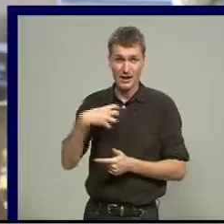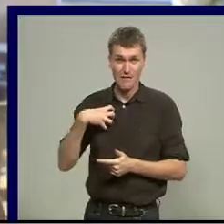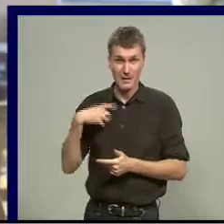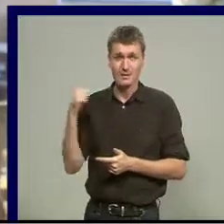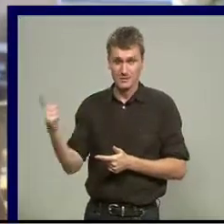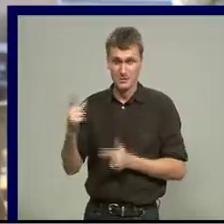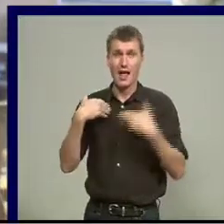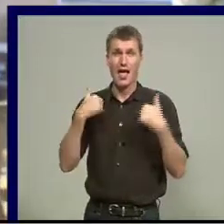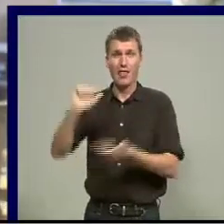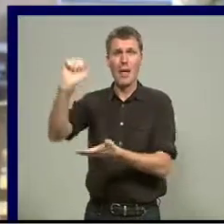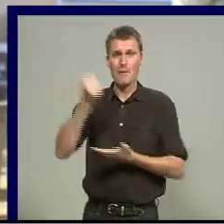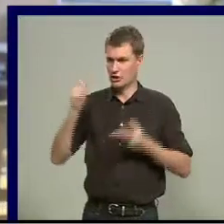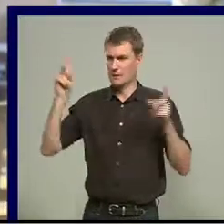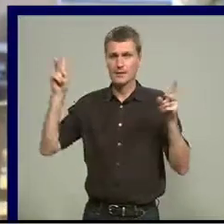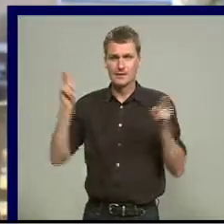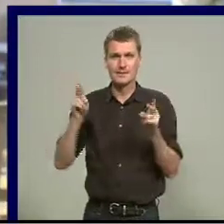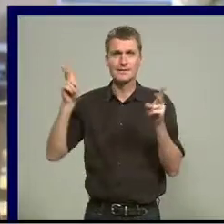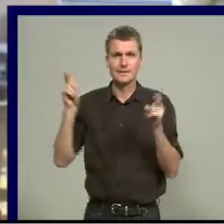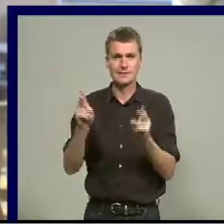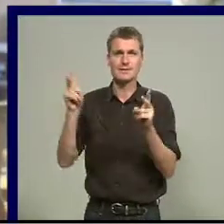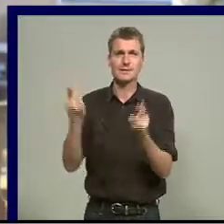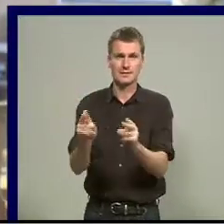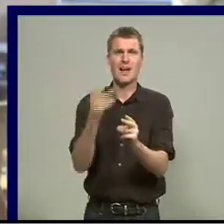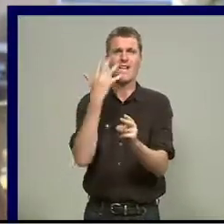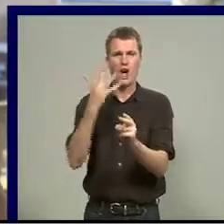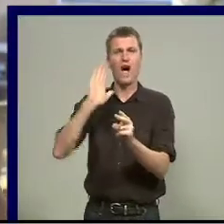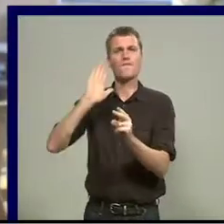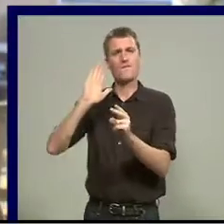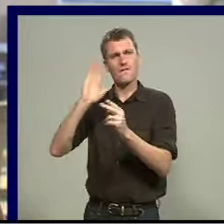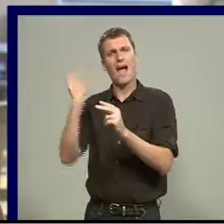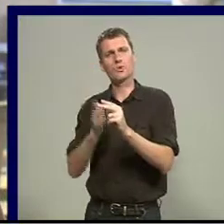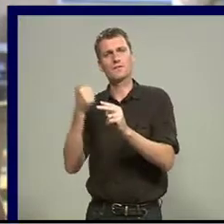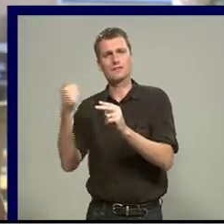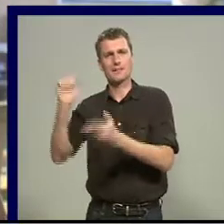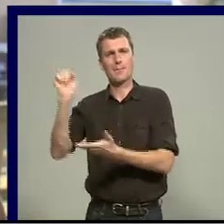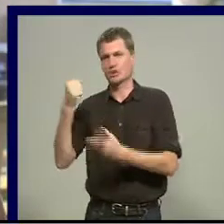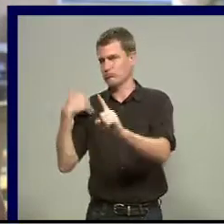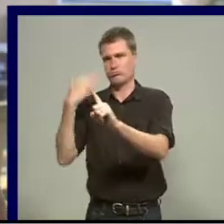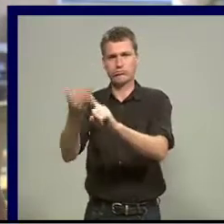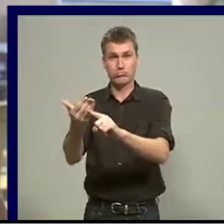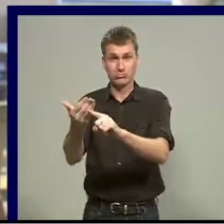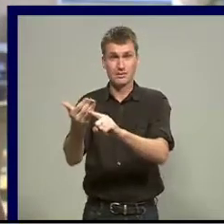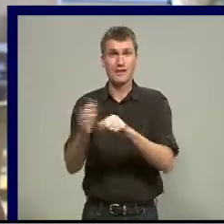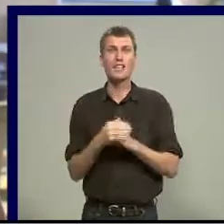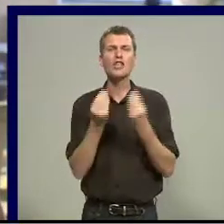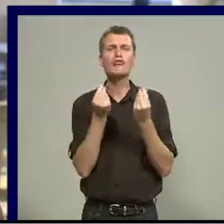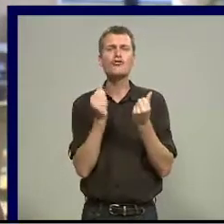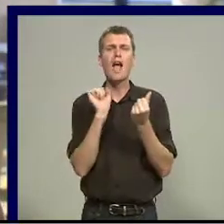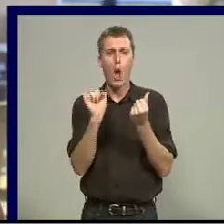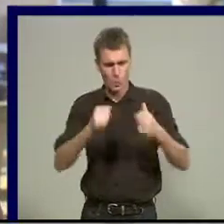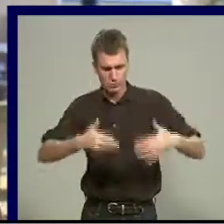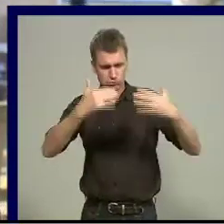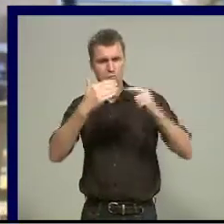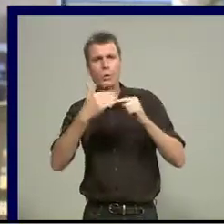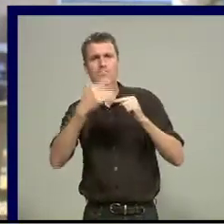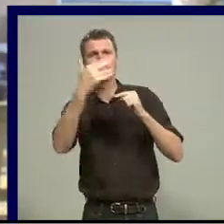the health budget in real terms, 5 out of the 6 budgets they've announced, and in Treasury's own figures going forward,